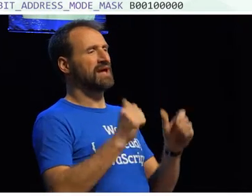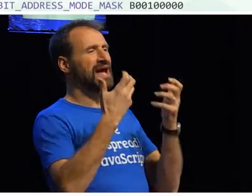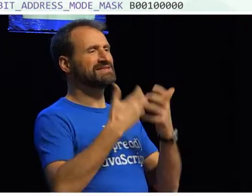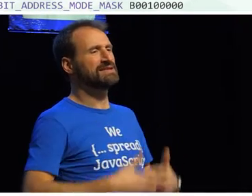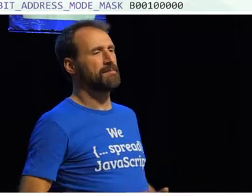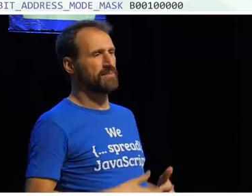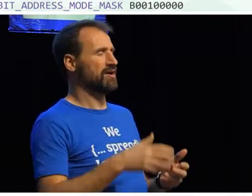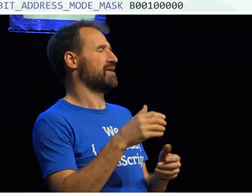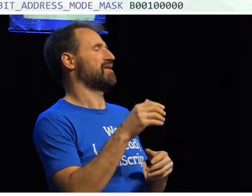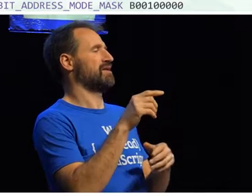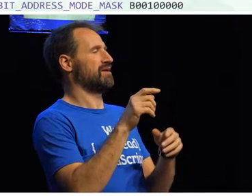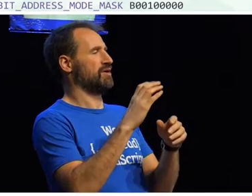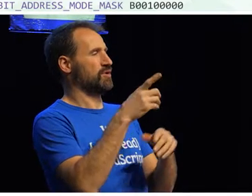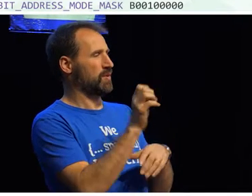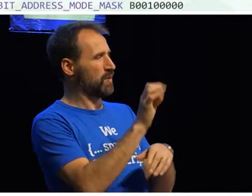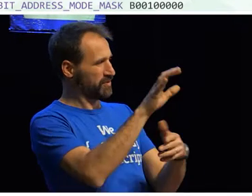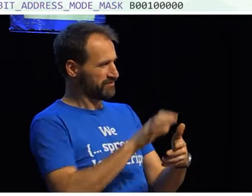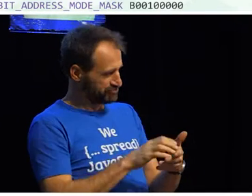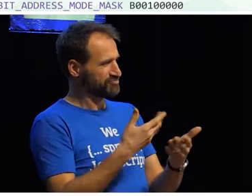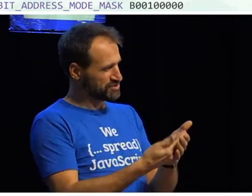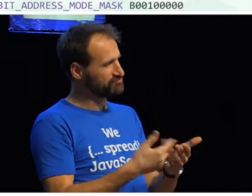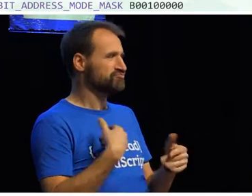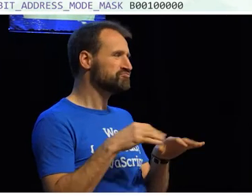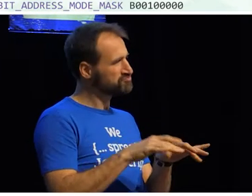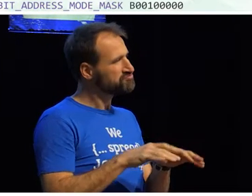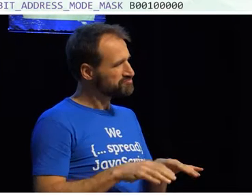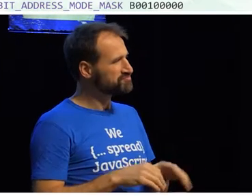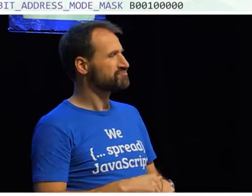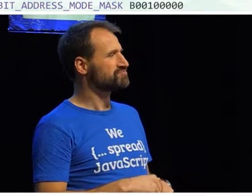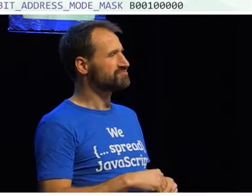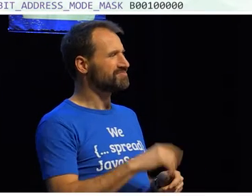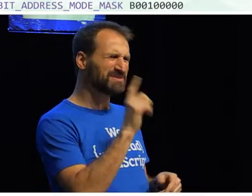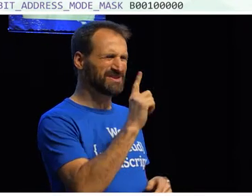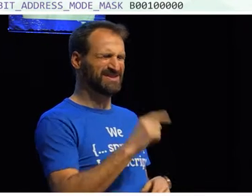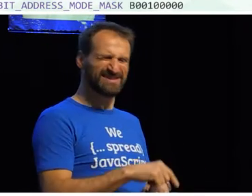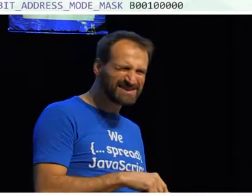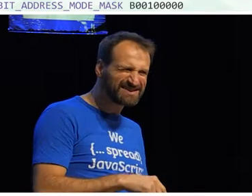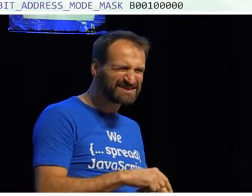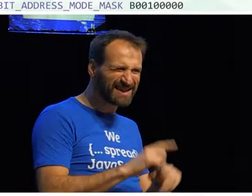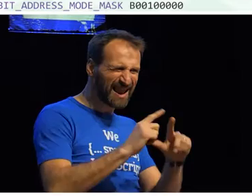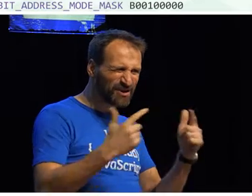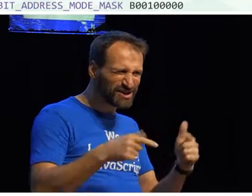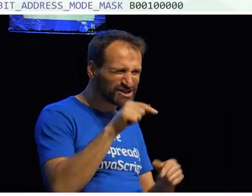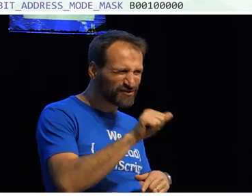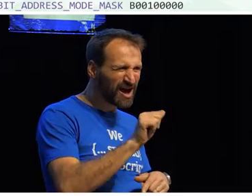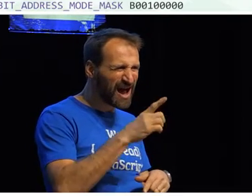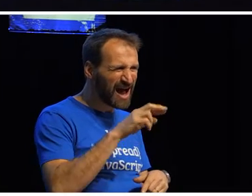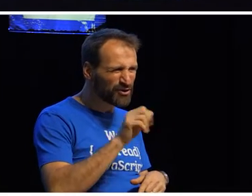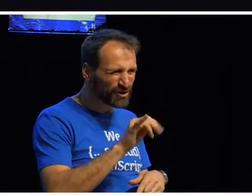with a sample code. Cool. But the thing is, the language used for the Arduino is called the